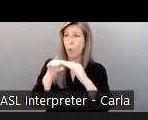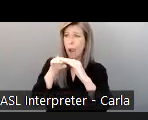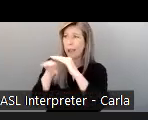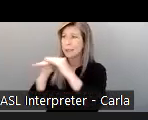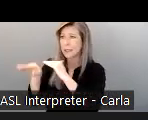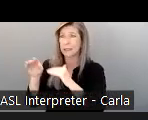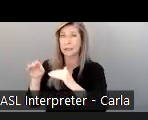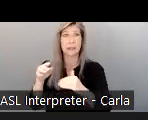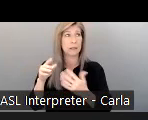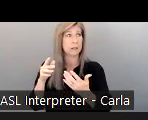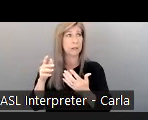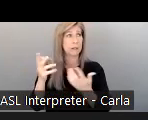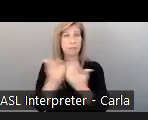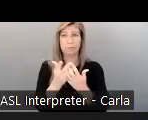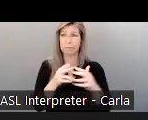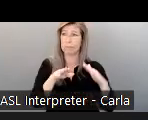rights.